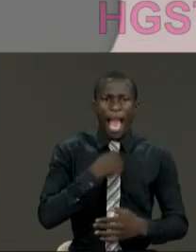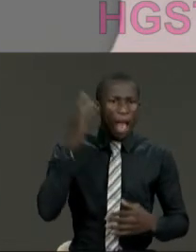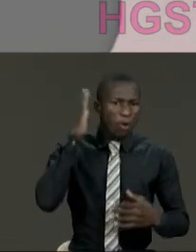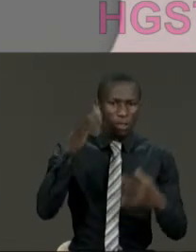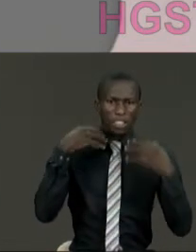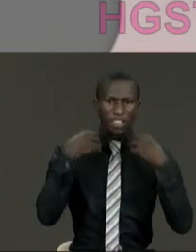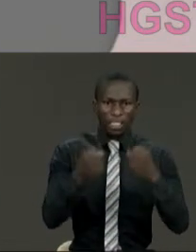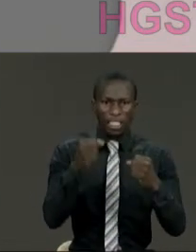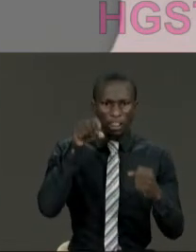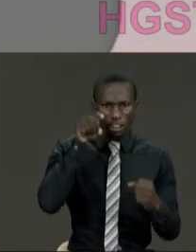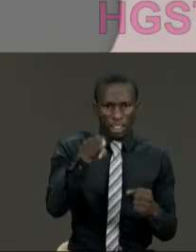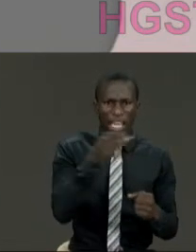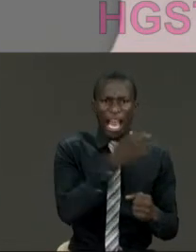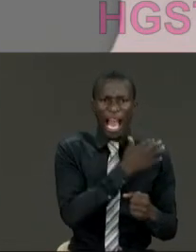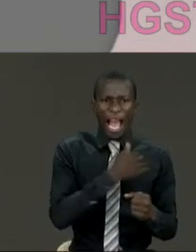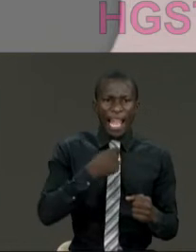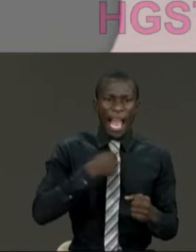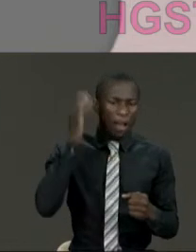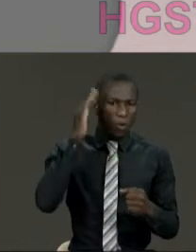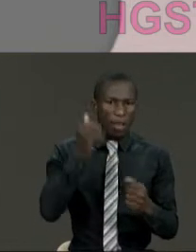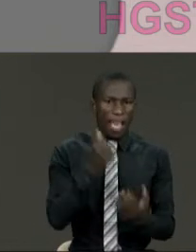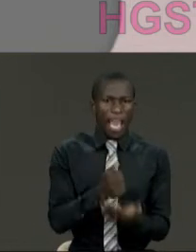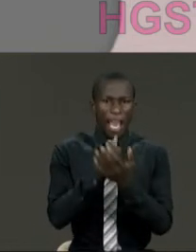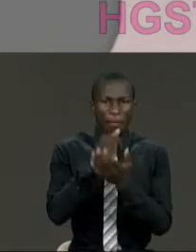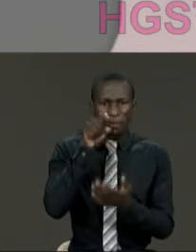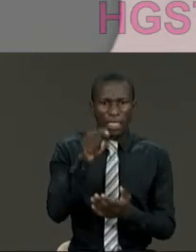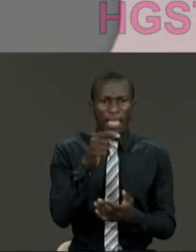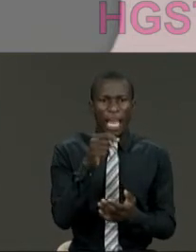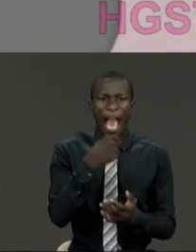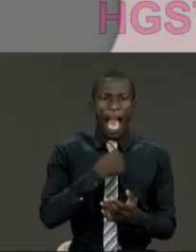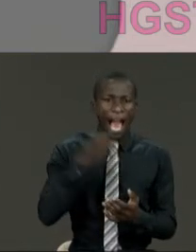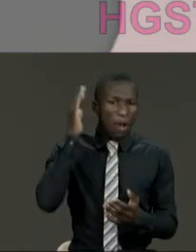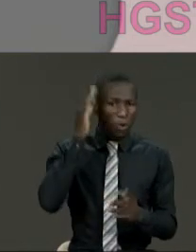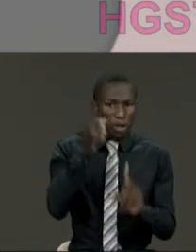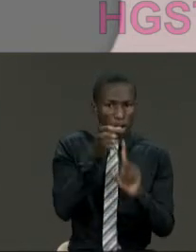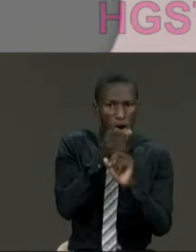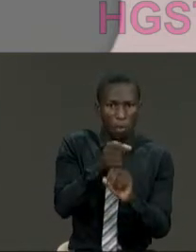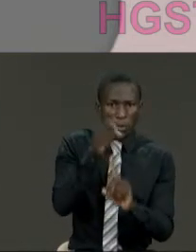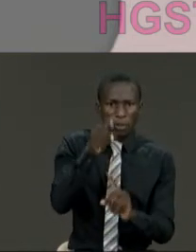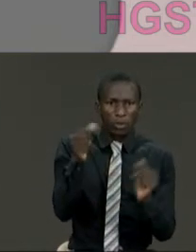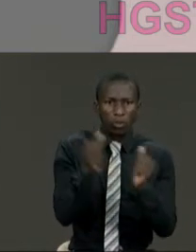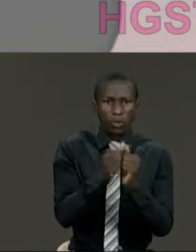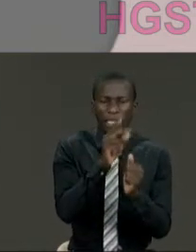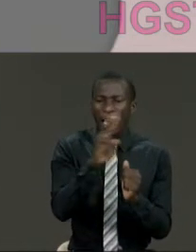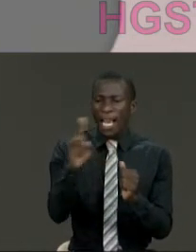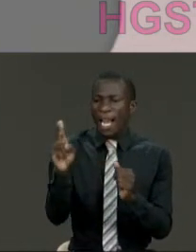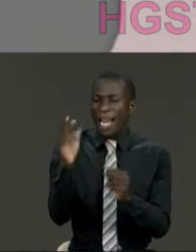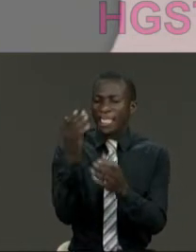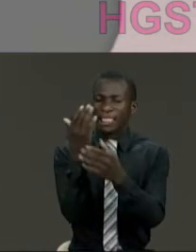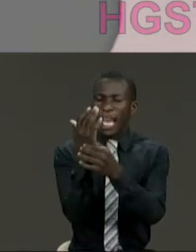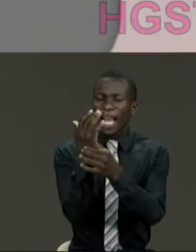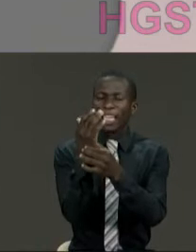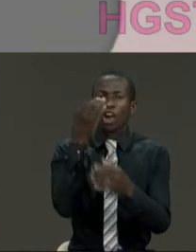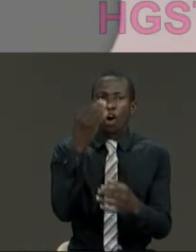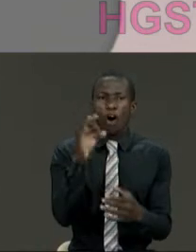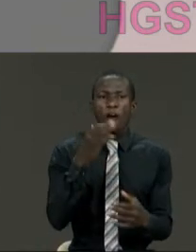strengthen thee. I will help thee. I will uphold thee with the right hand of